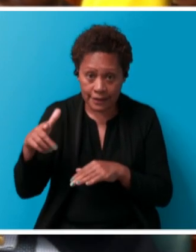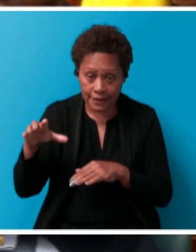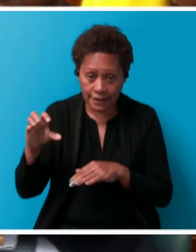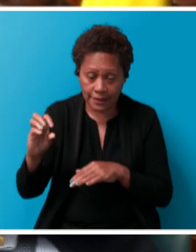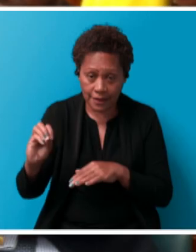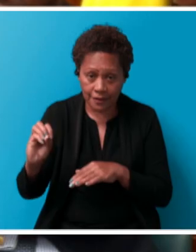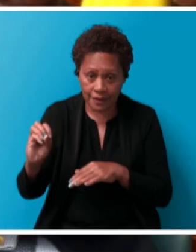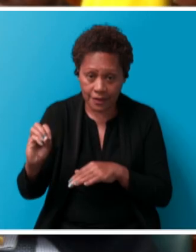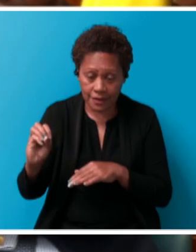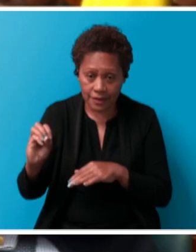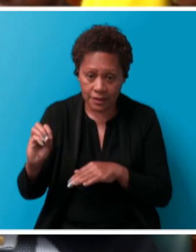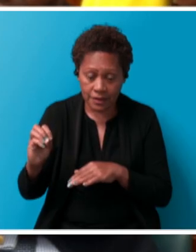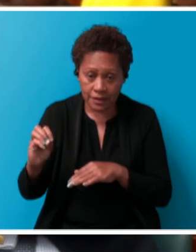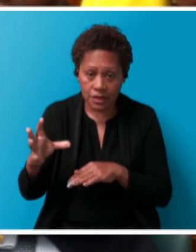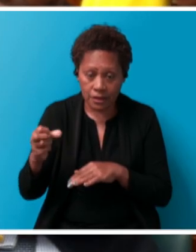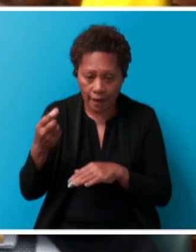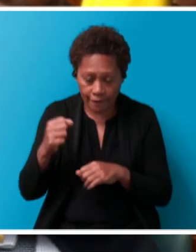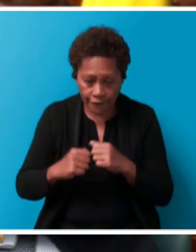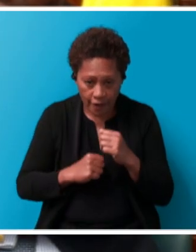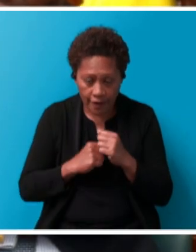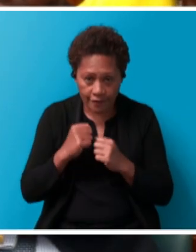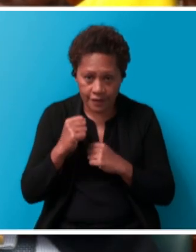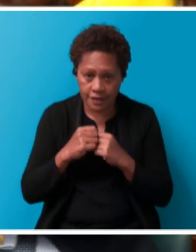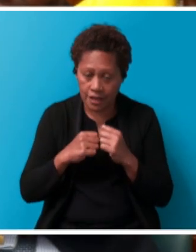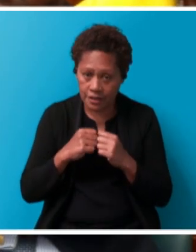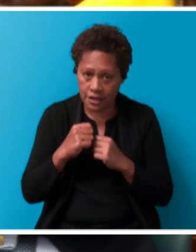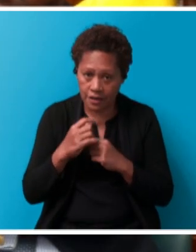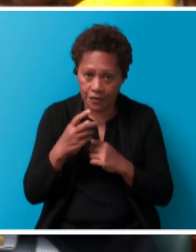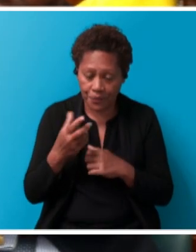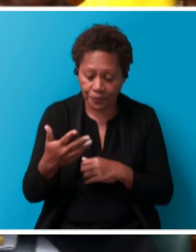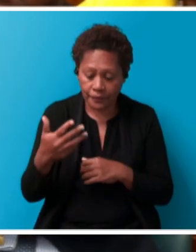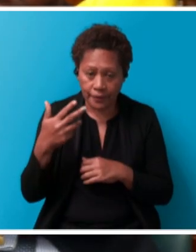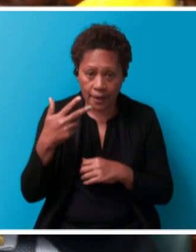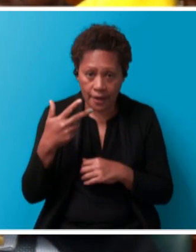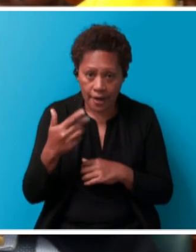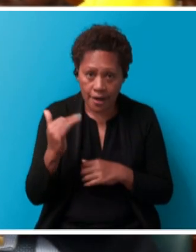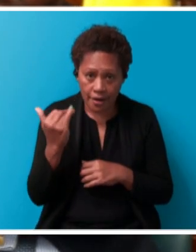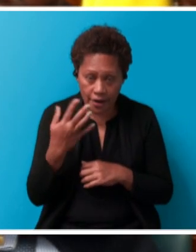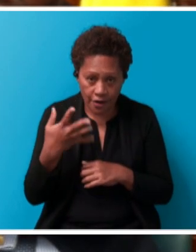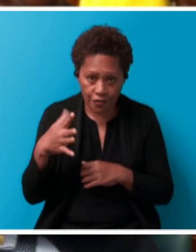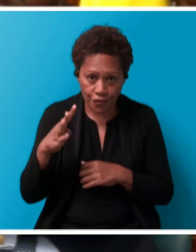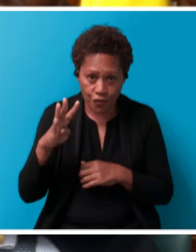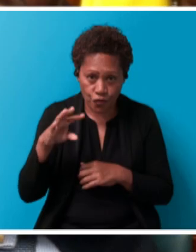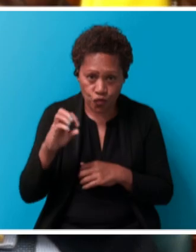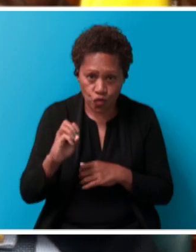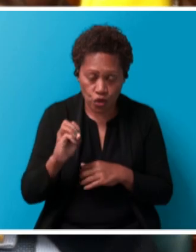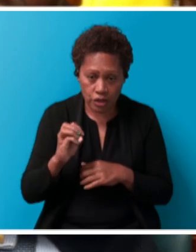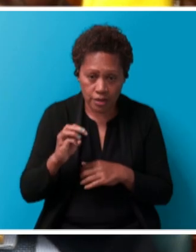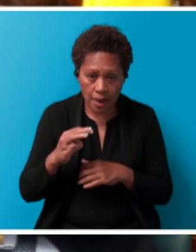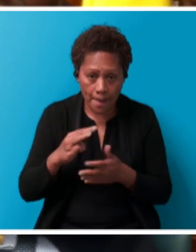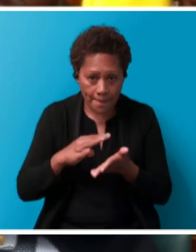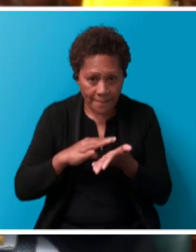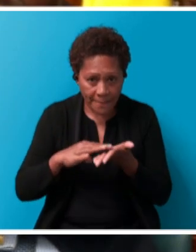in our electricity grid infrastructure, of which $840 million has been for electricity generation through